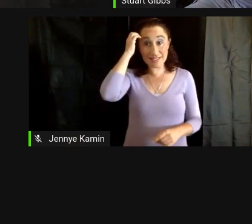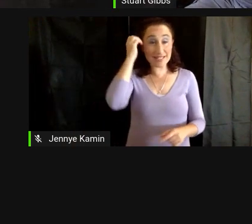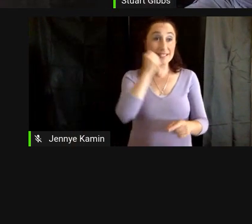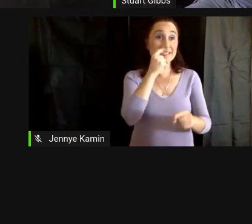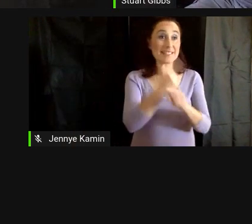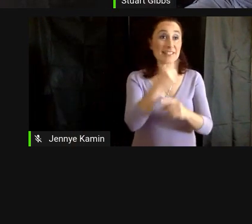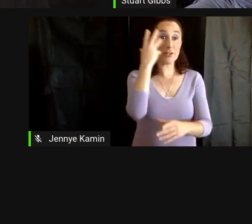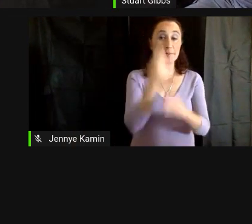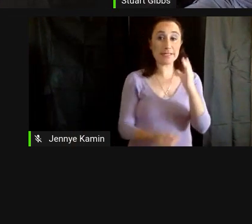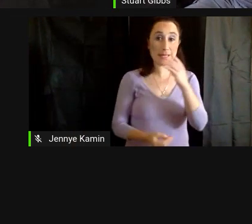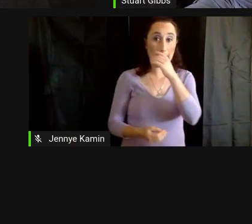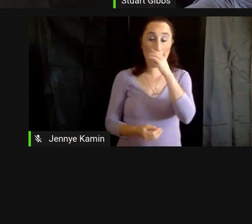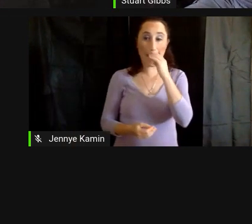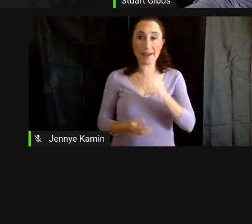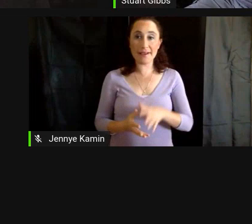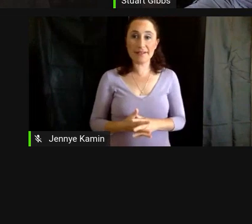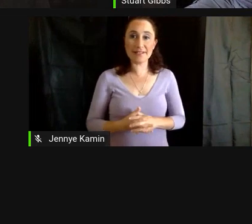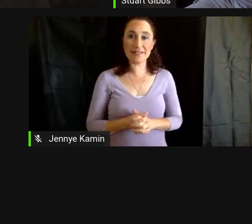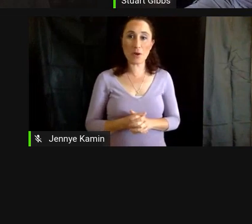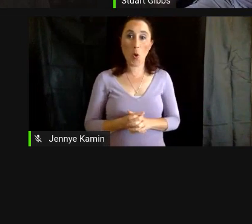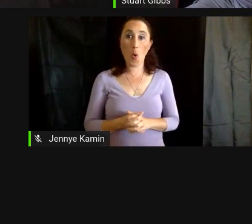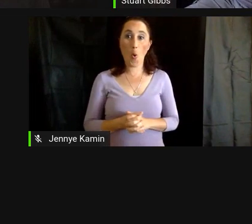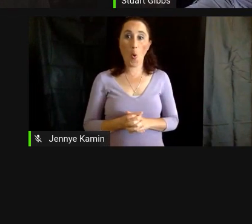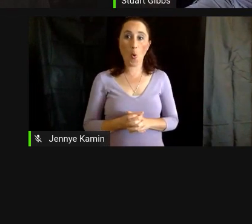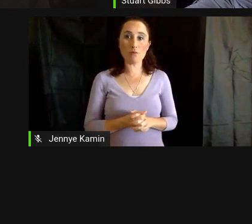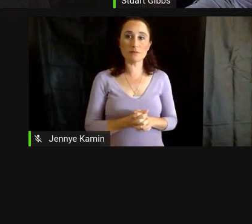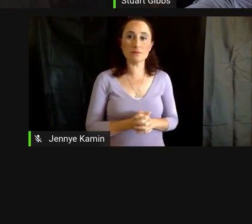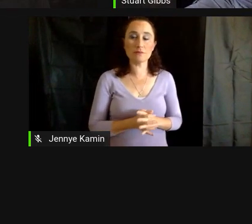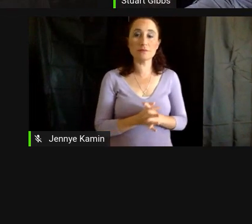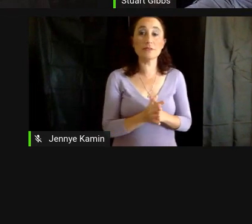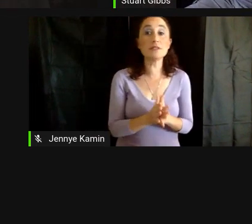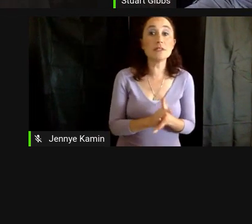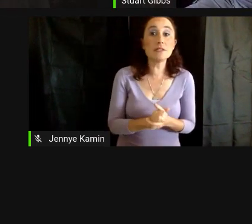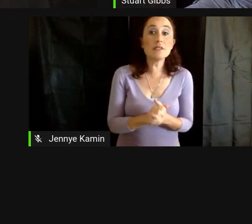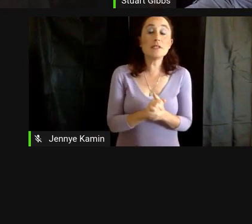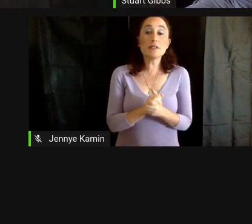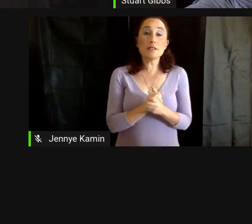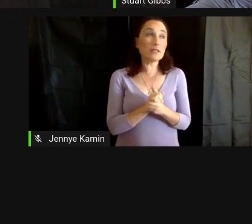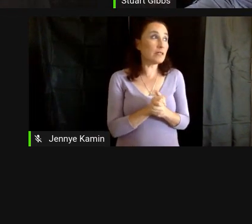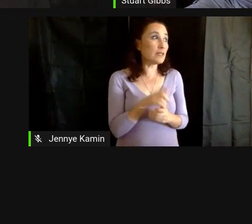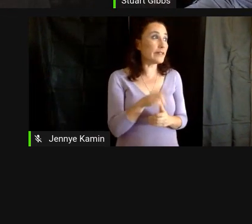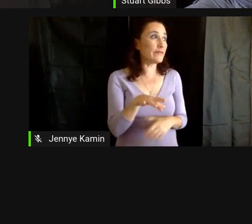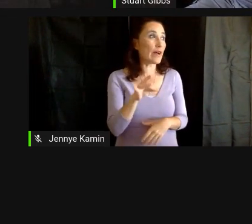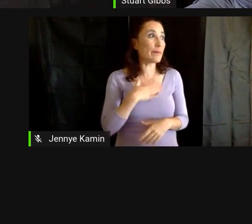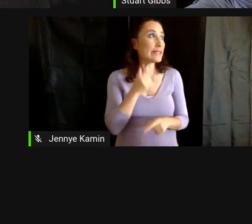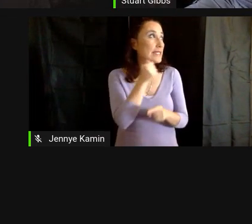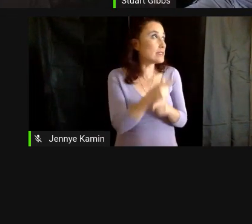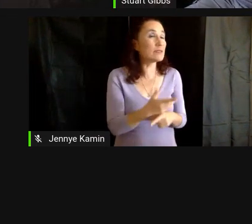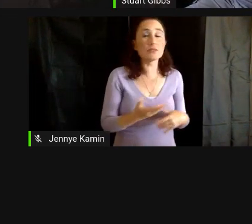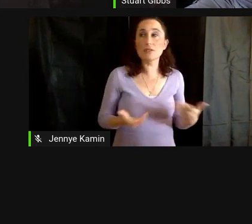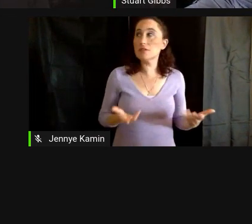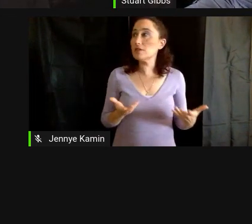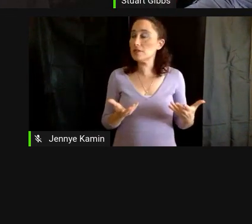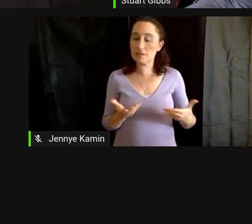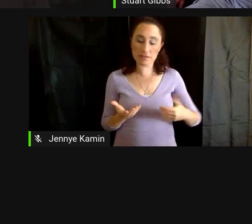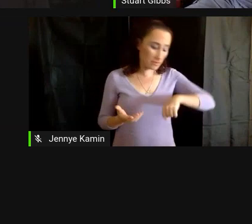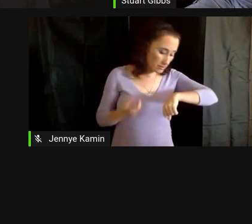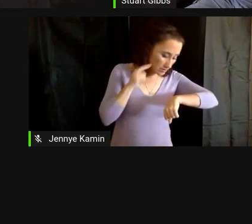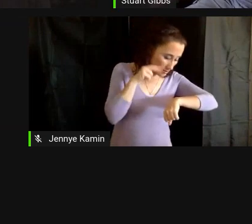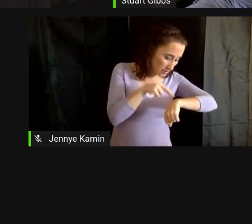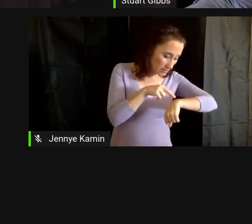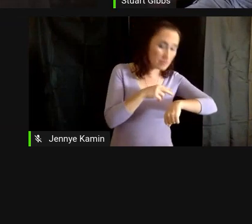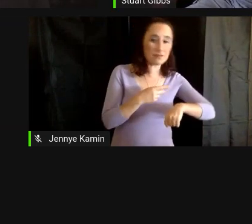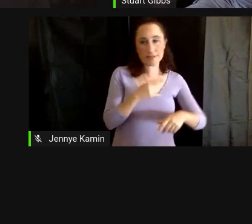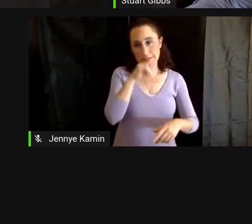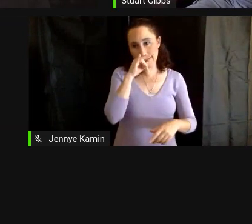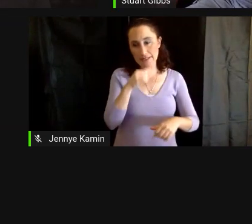is missing. And let's see. He's like, I gotta find my sister. And he looks at his watch, because he's a little kid